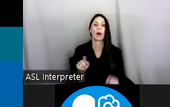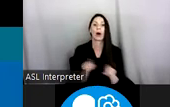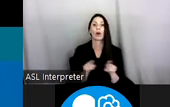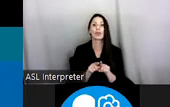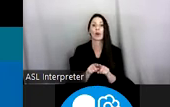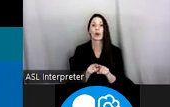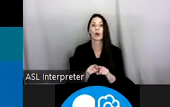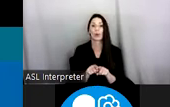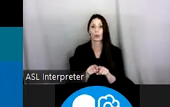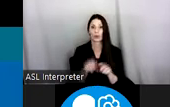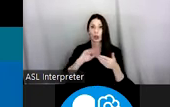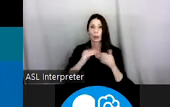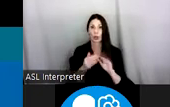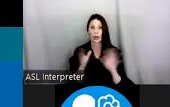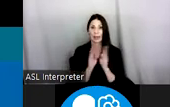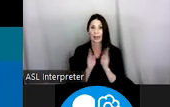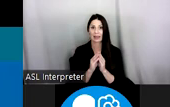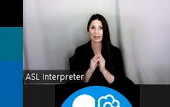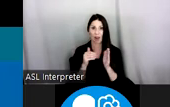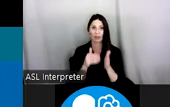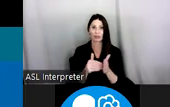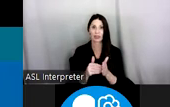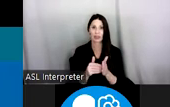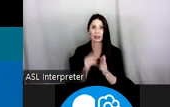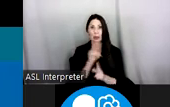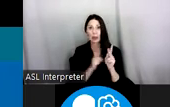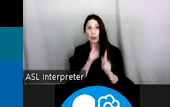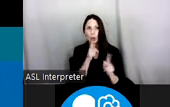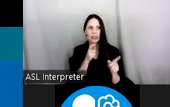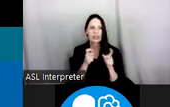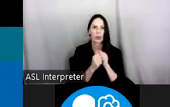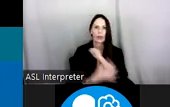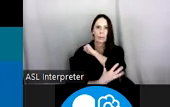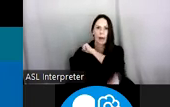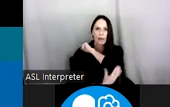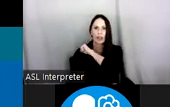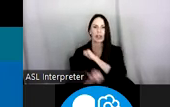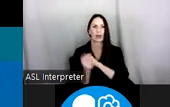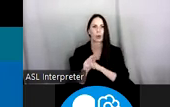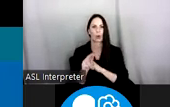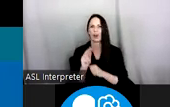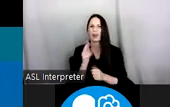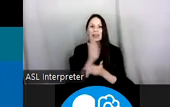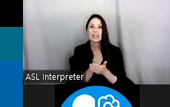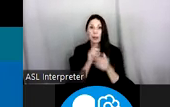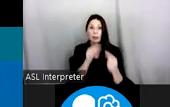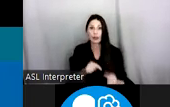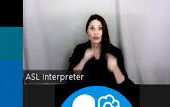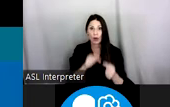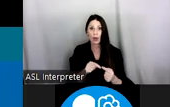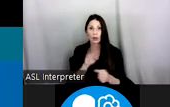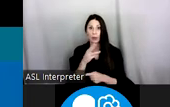meetings, a lot of time, people who are dealing with poverty or some of the struggles that the BHA's demographic